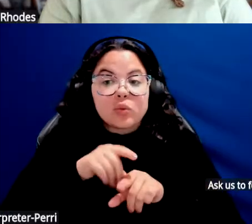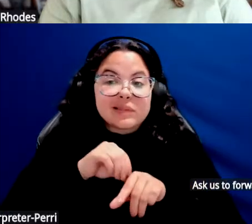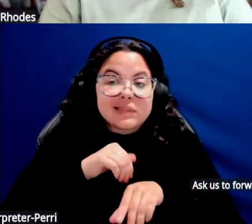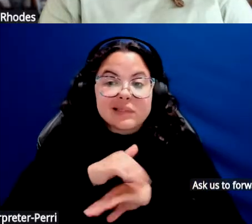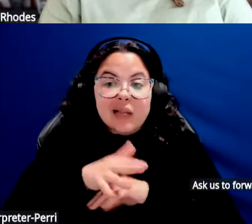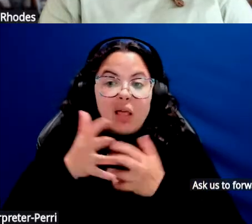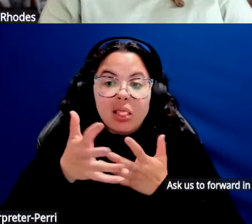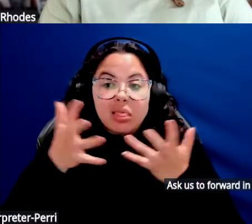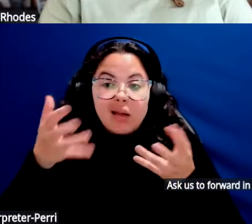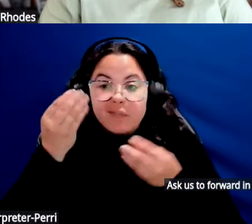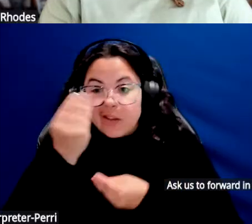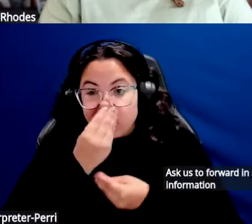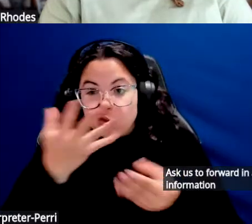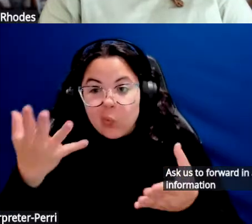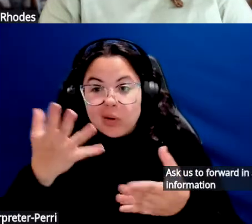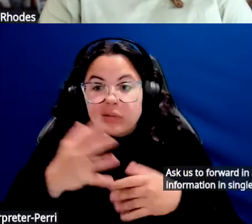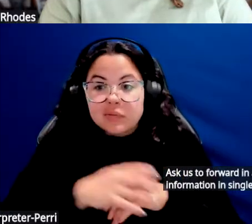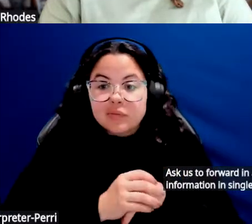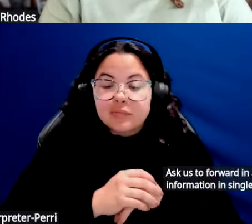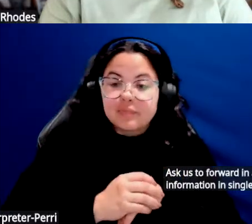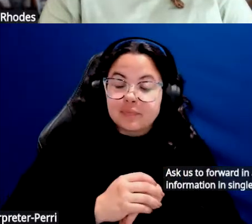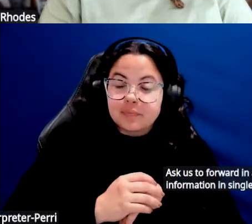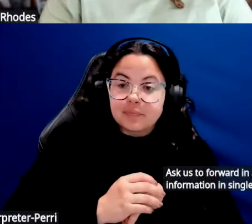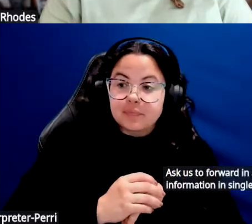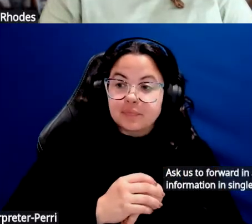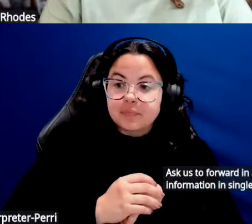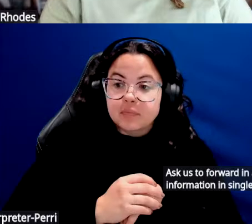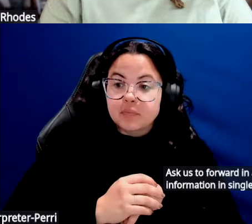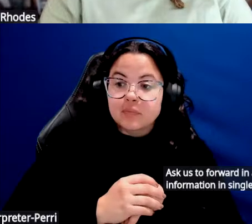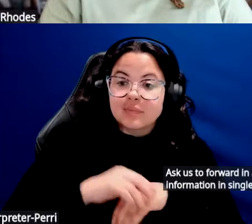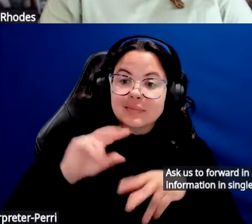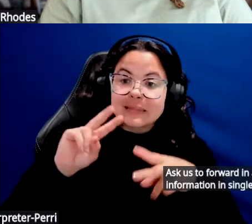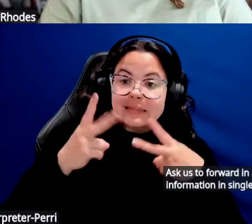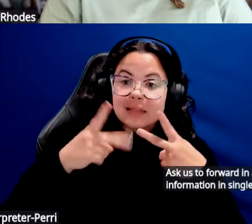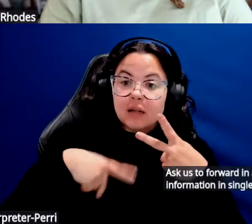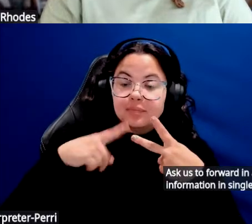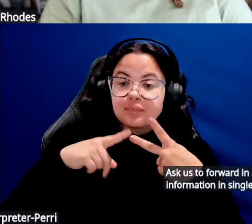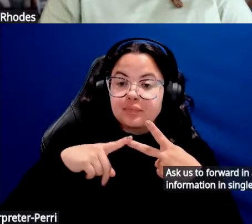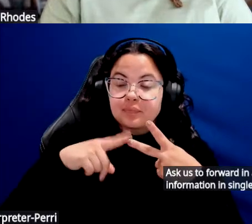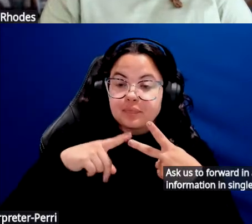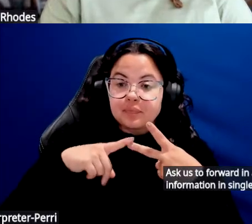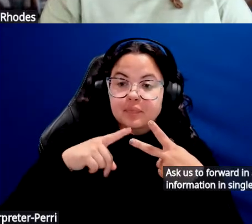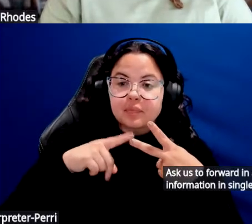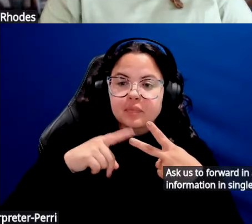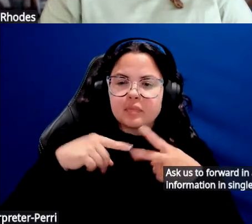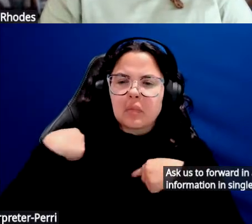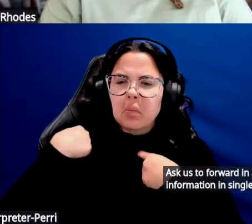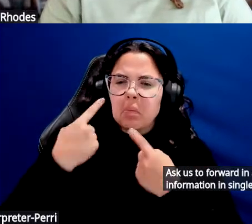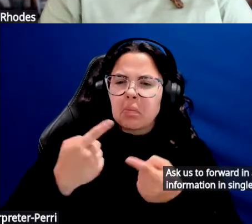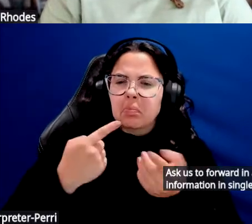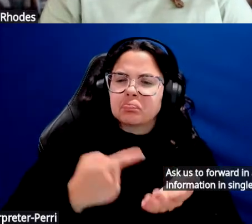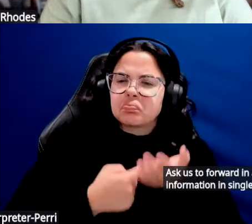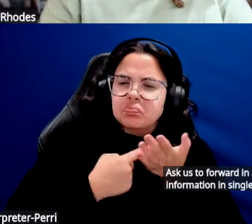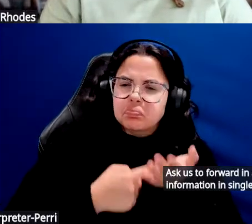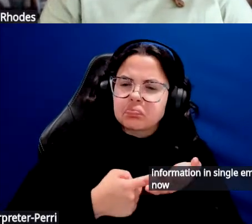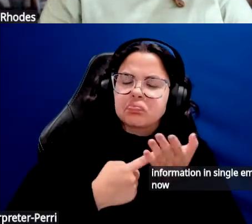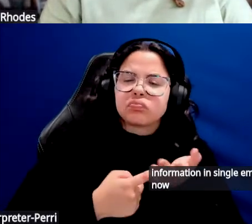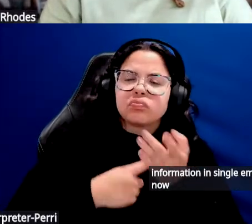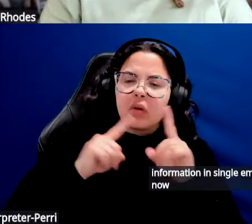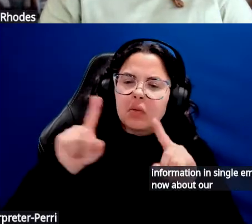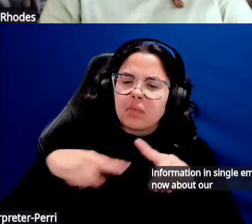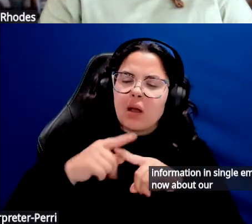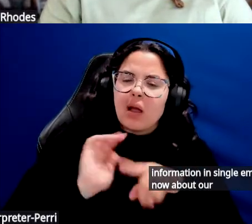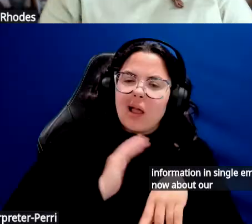of information in single emails. The second item is I've been talking for a while now about our